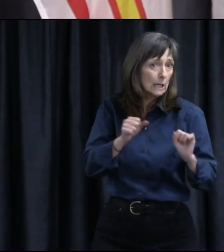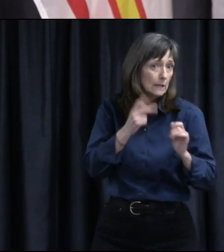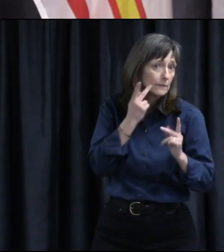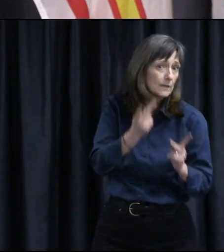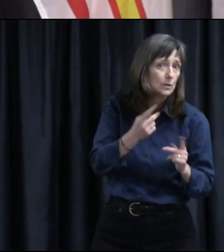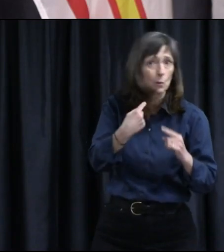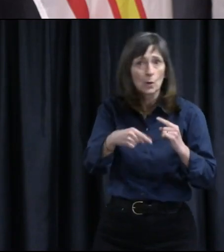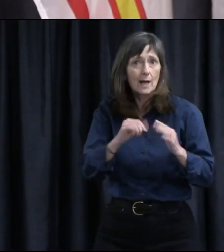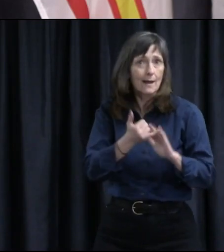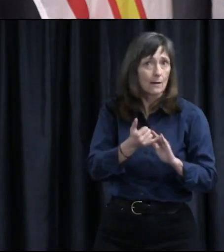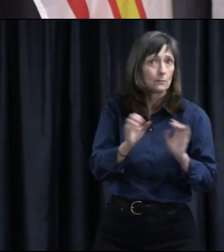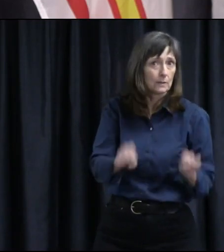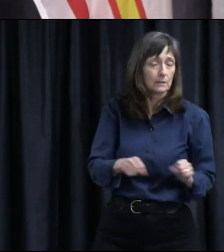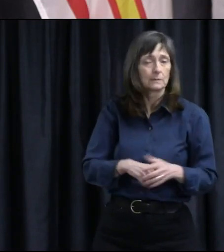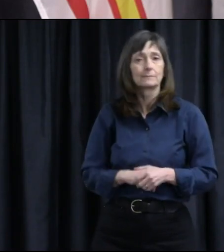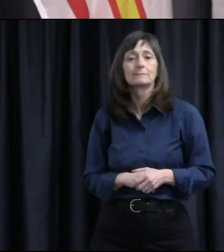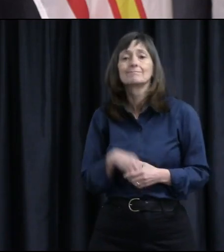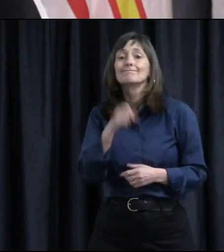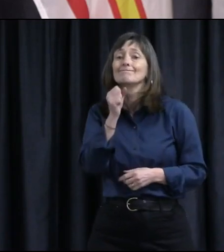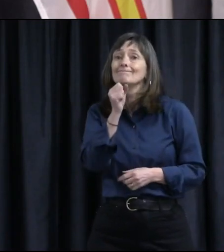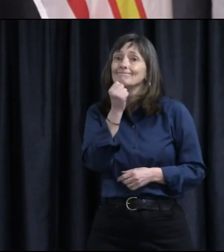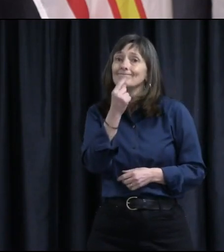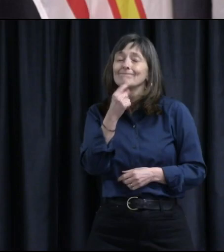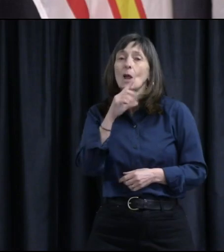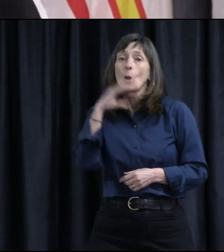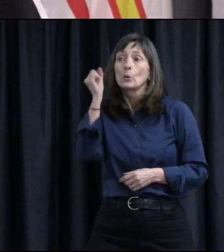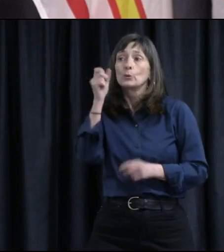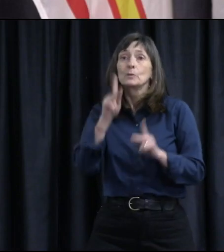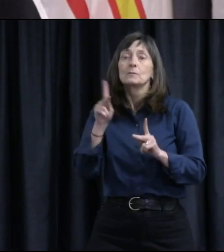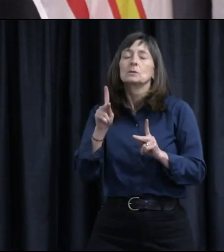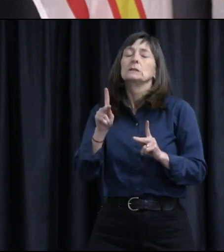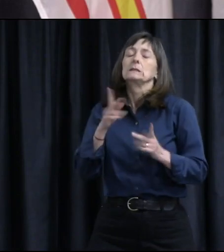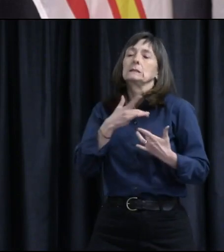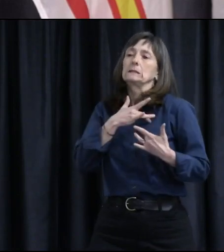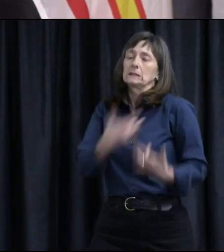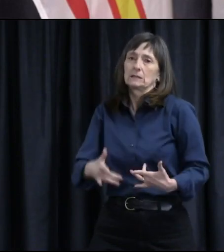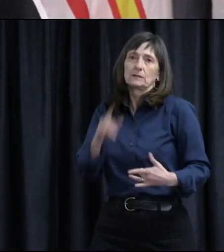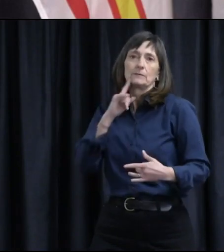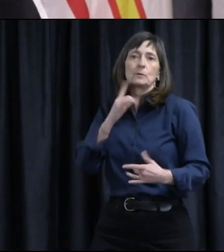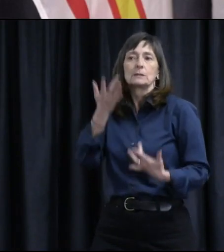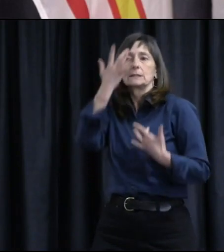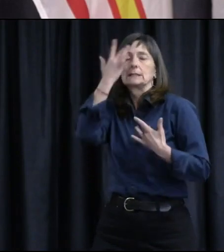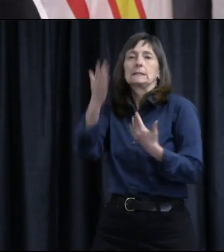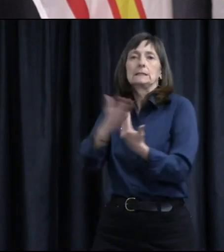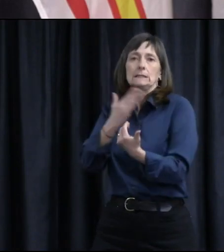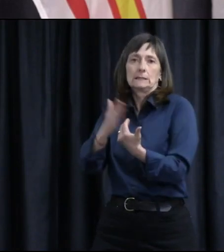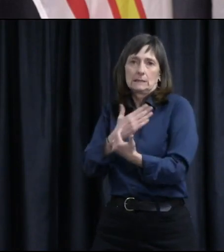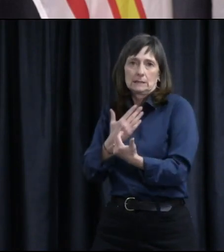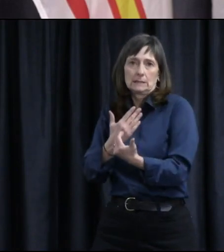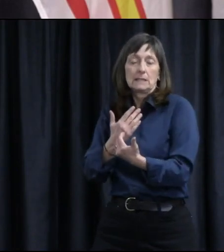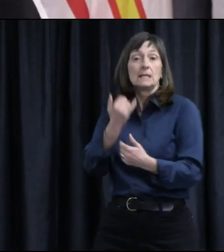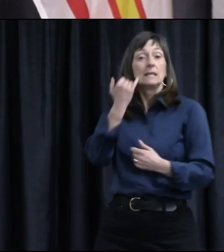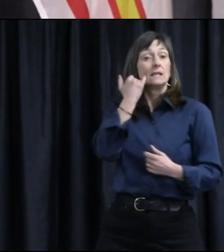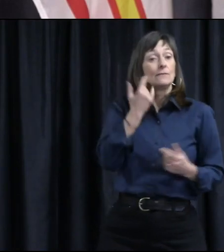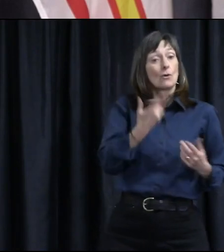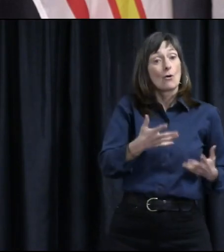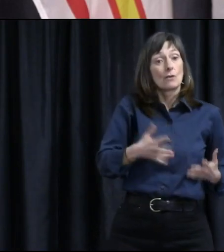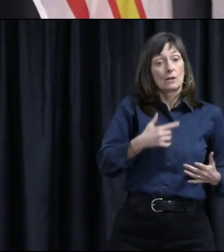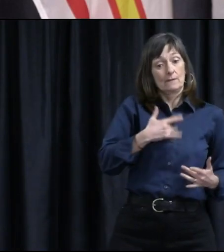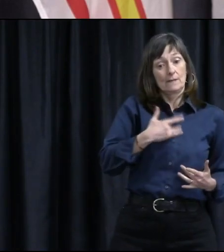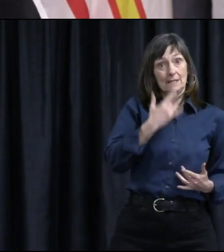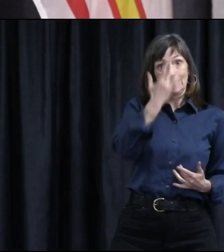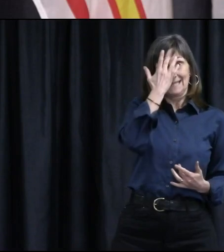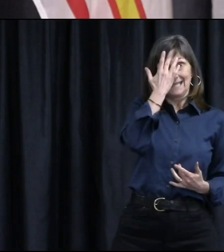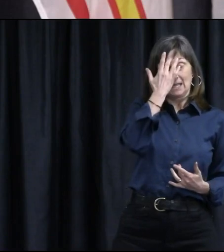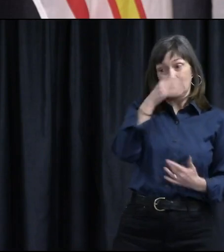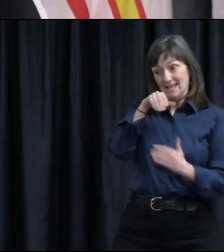this virus. Under no circumstances should anyone who is feeling unwell go into a long-term care